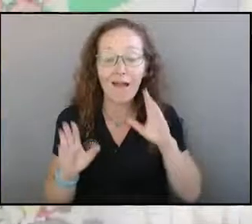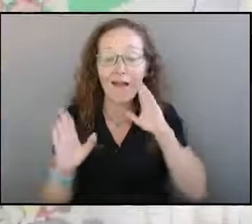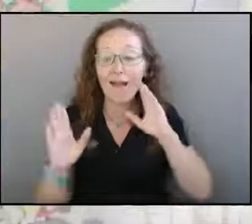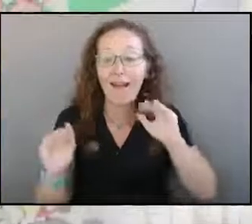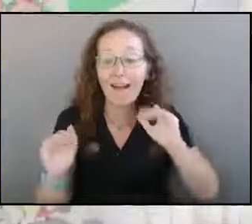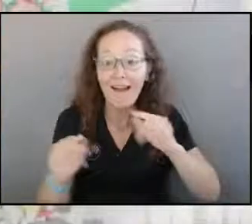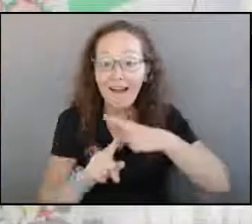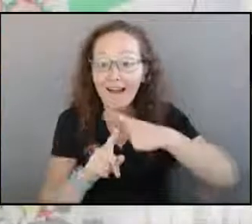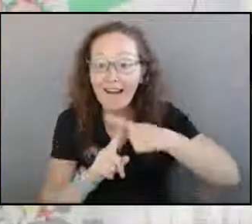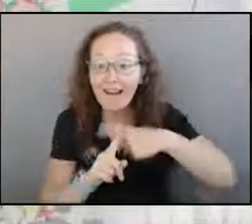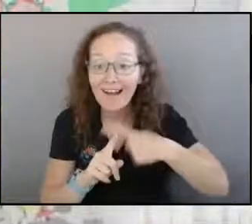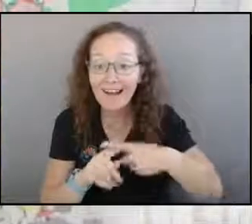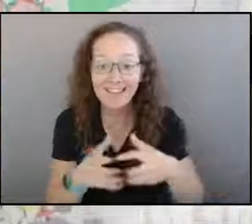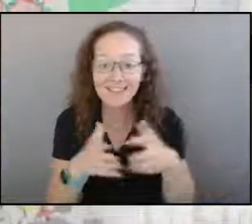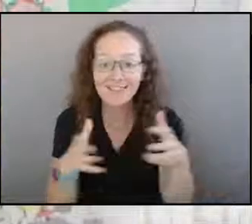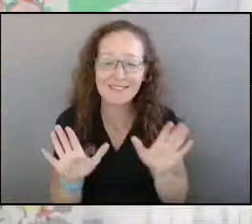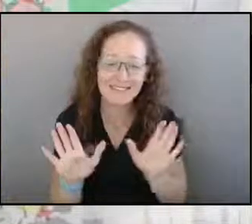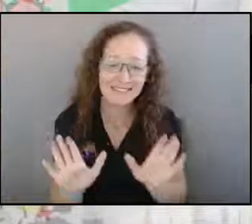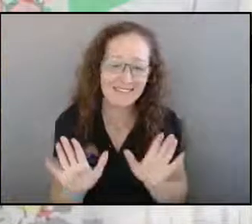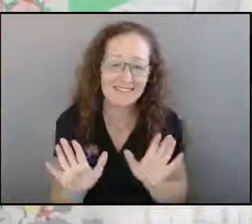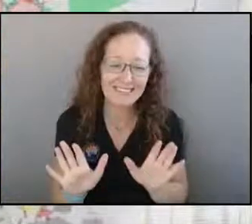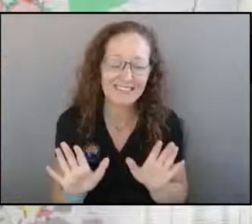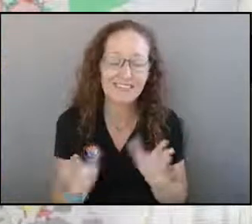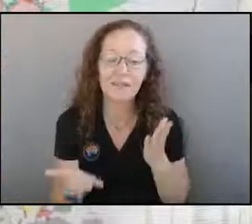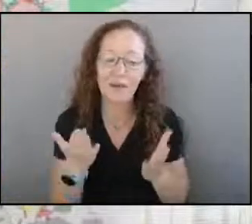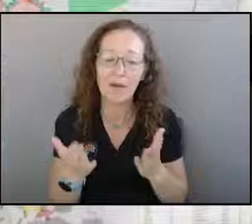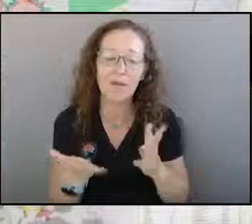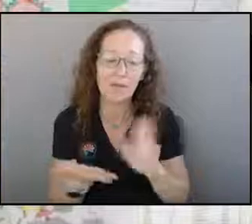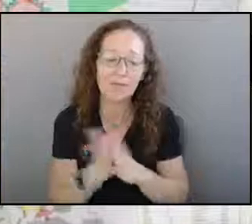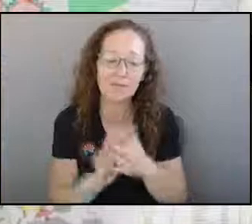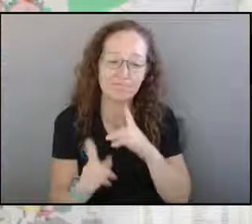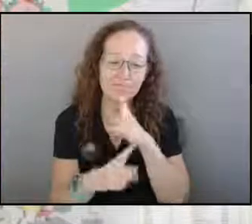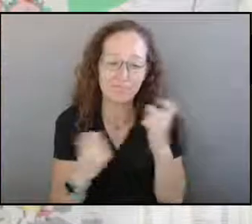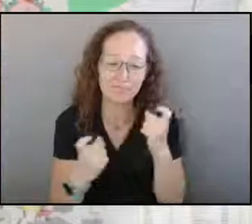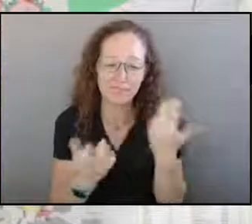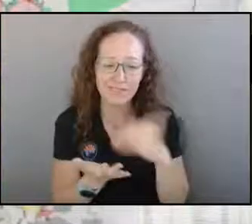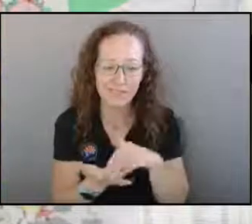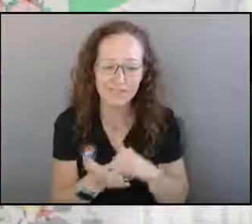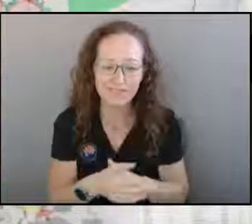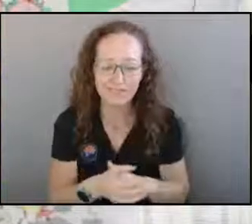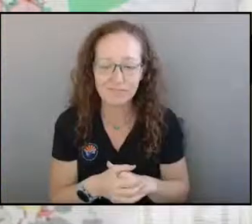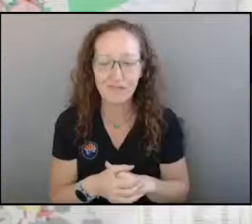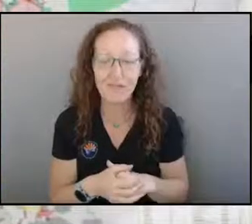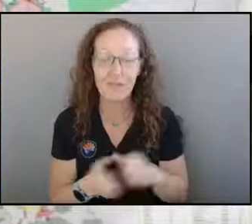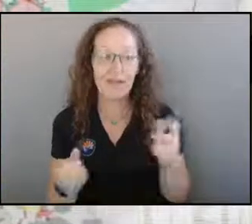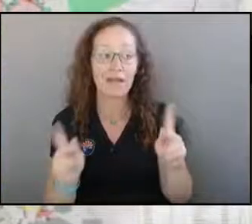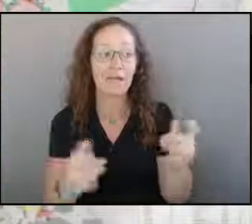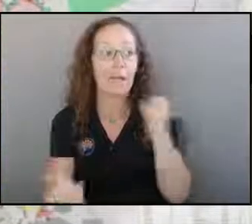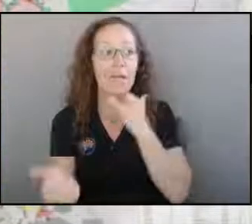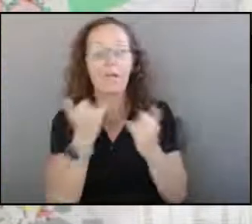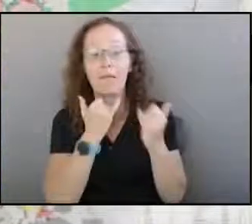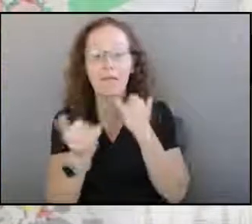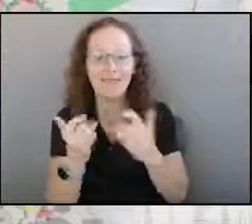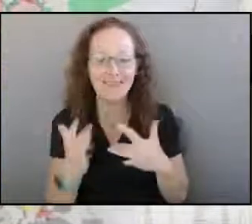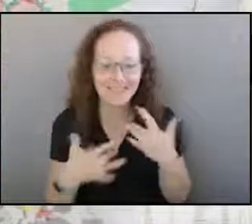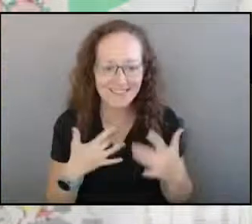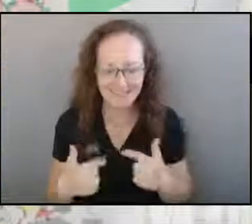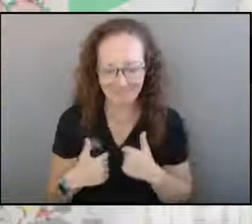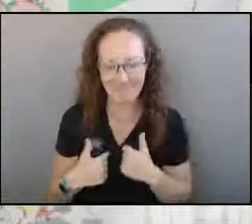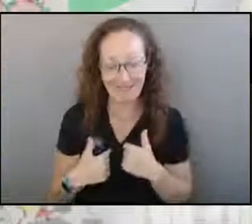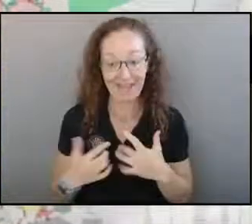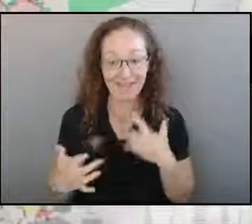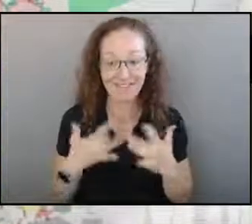because it's probably going to be drying out again. And so I got a lot of calls and a lot of excitement. I was actually pretty excited about that too